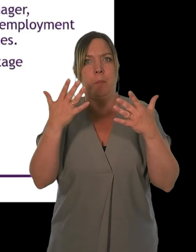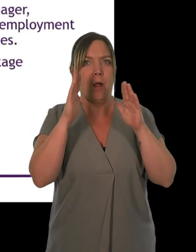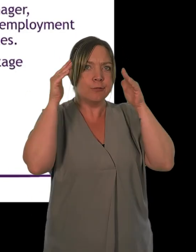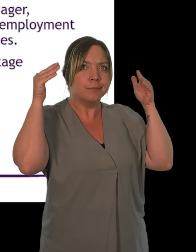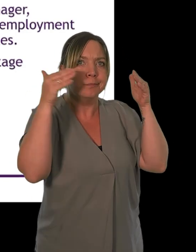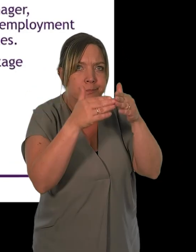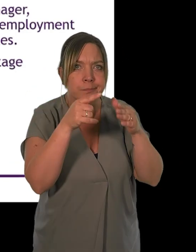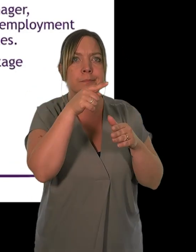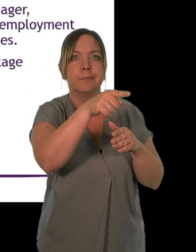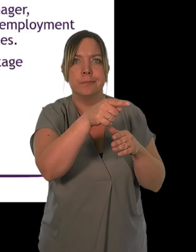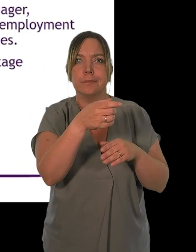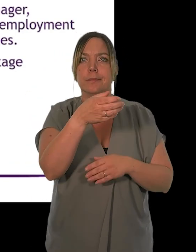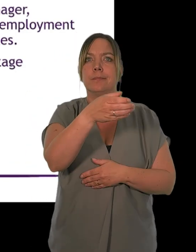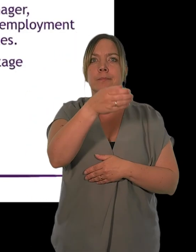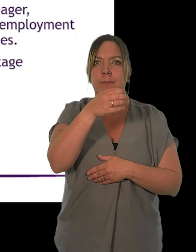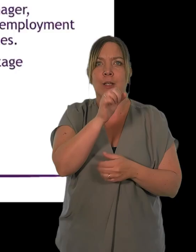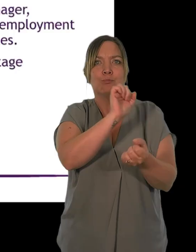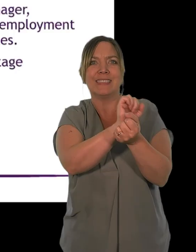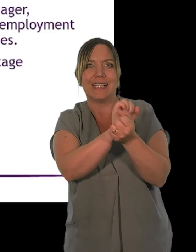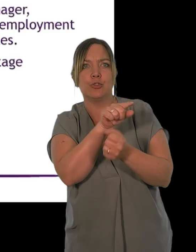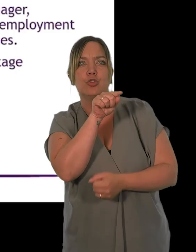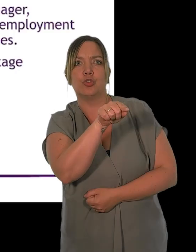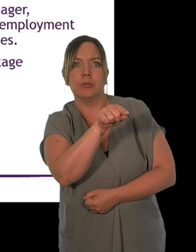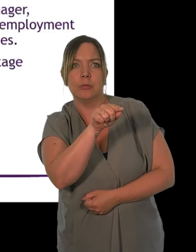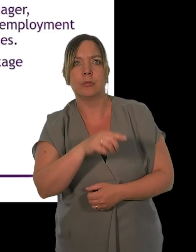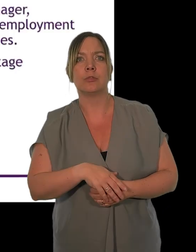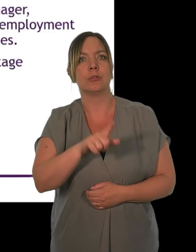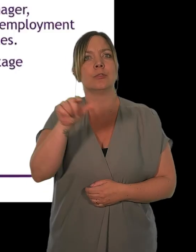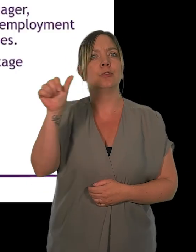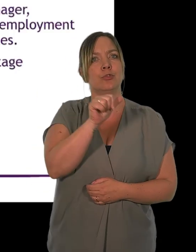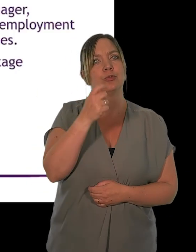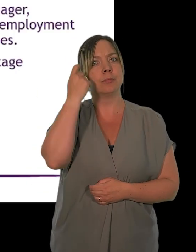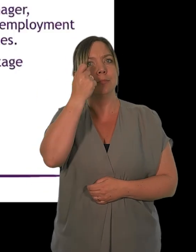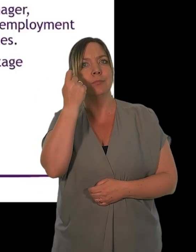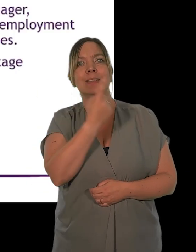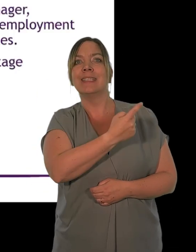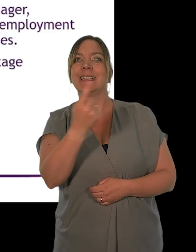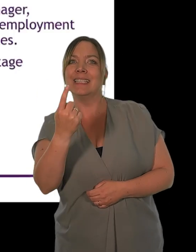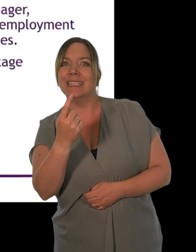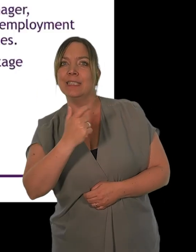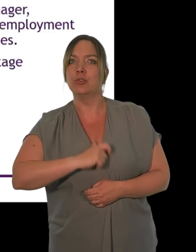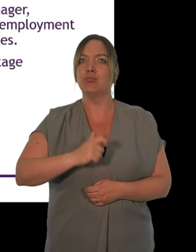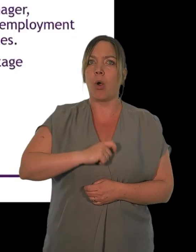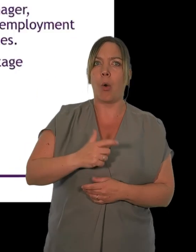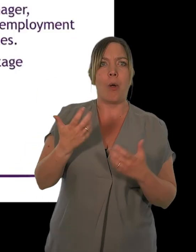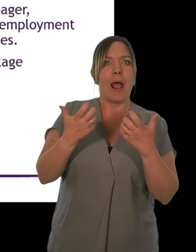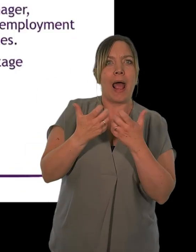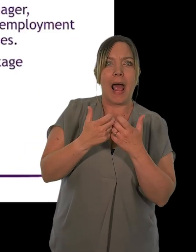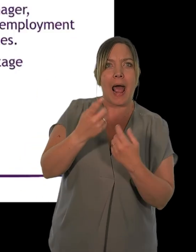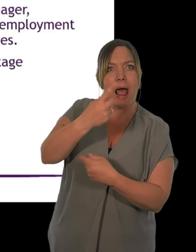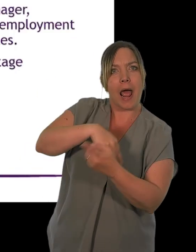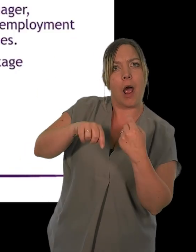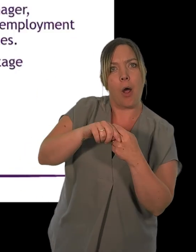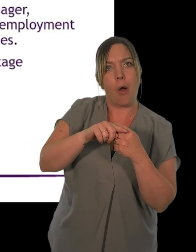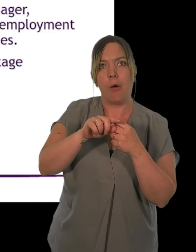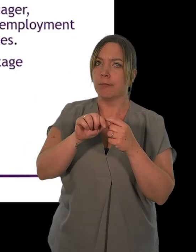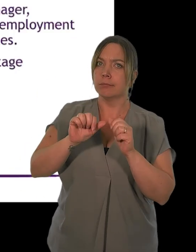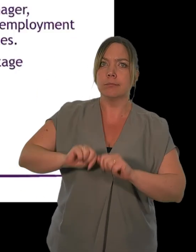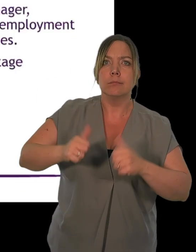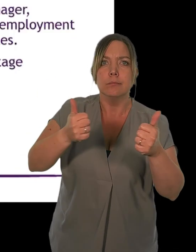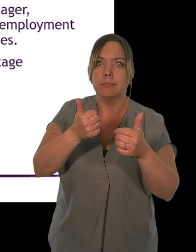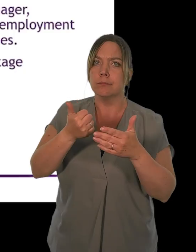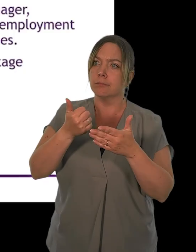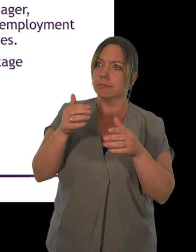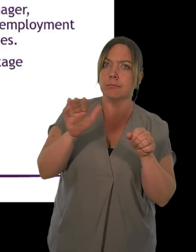people manager support retention? How could the recruitment advisor support